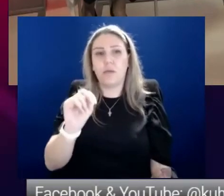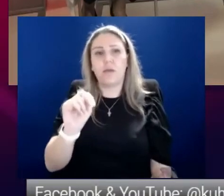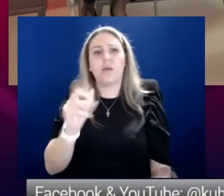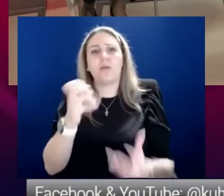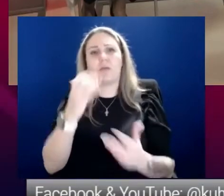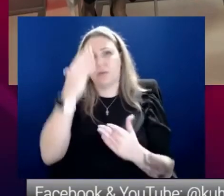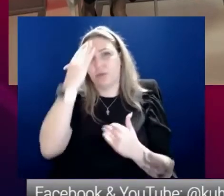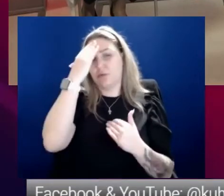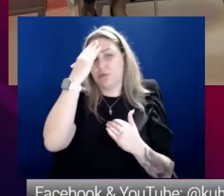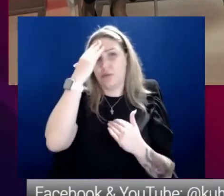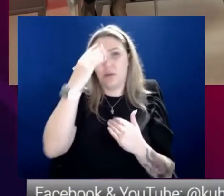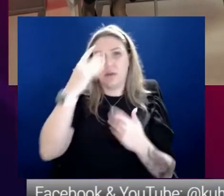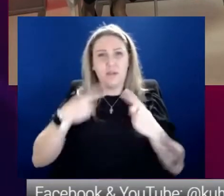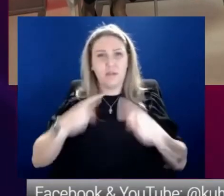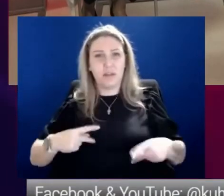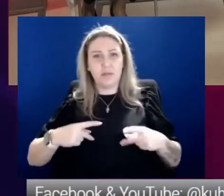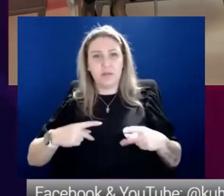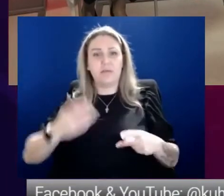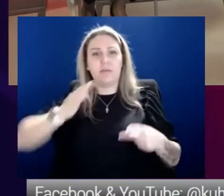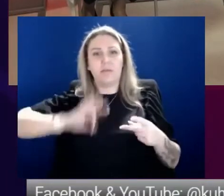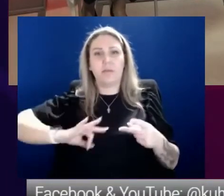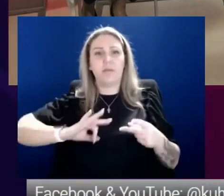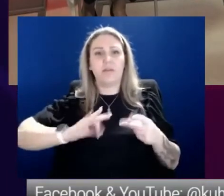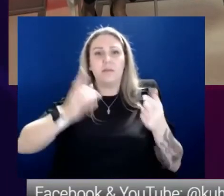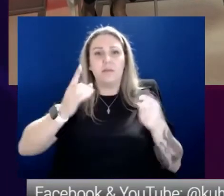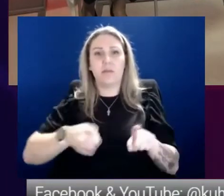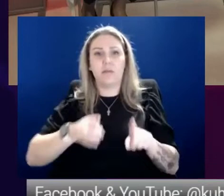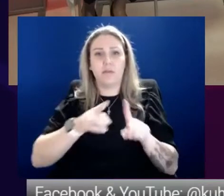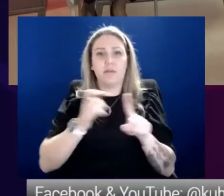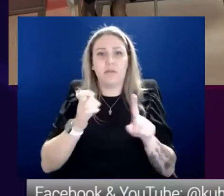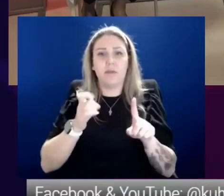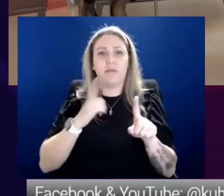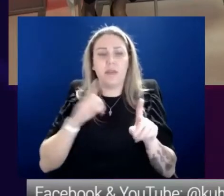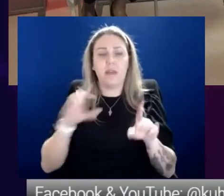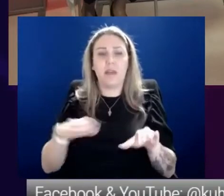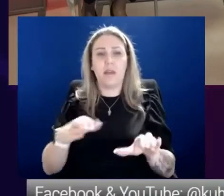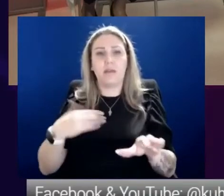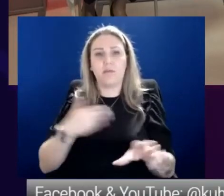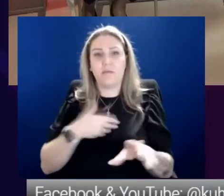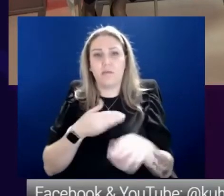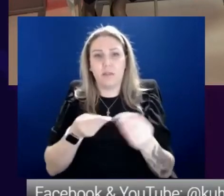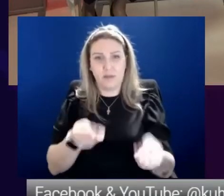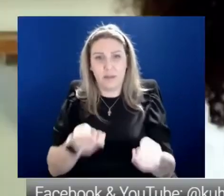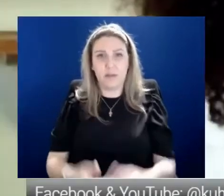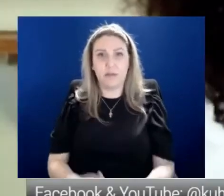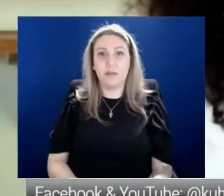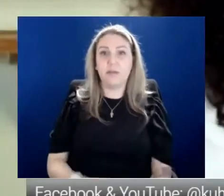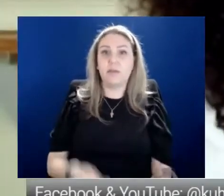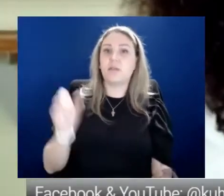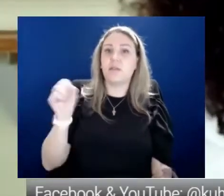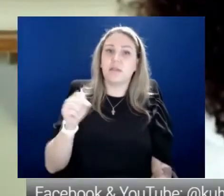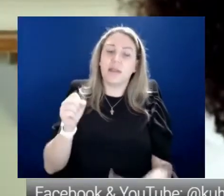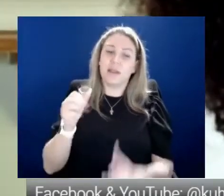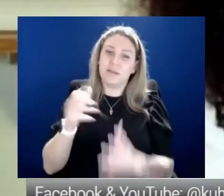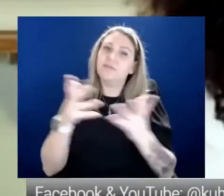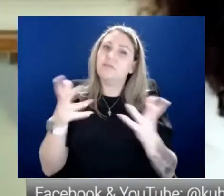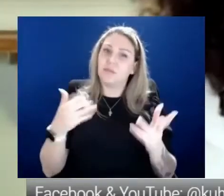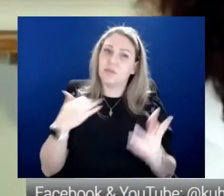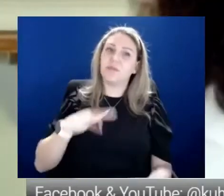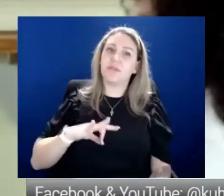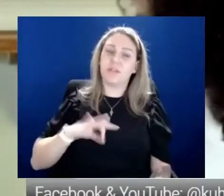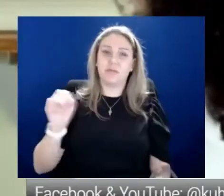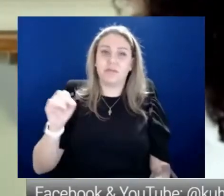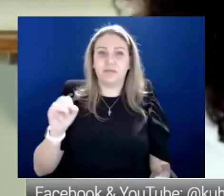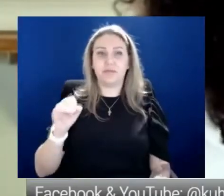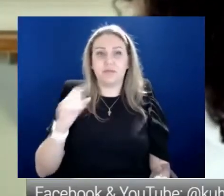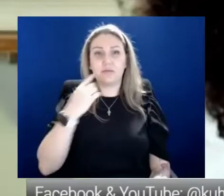physical benefits that do come from the act of breastfeeding. Yes, there are multiple benefits for